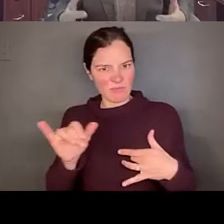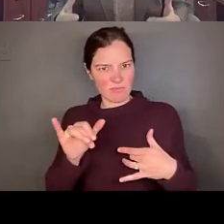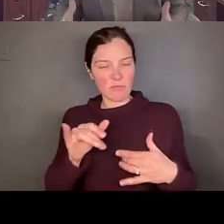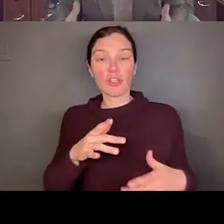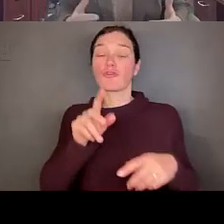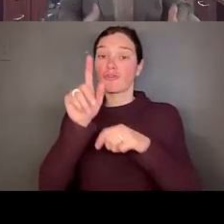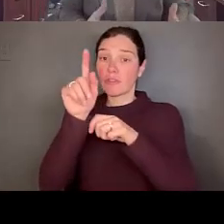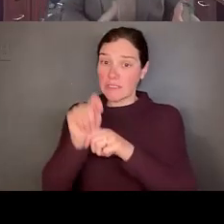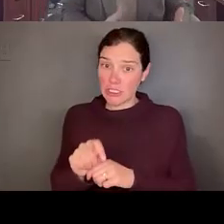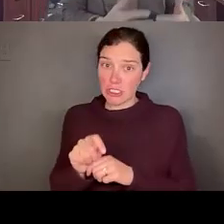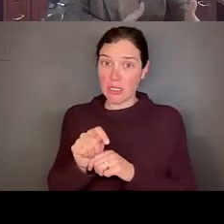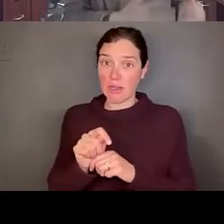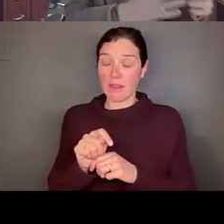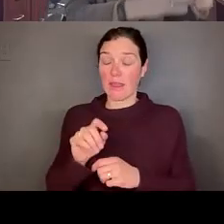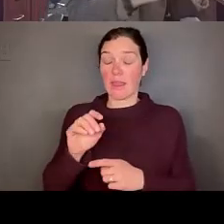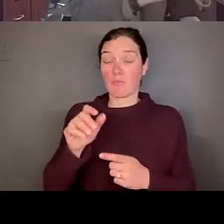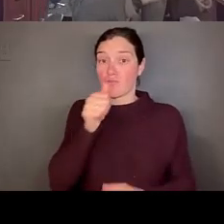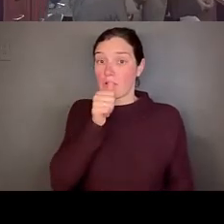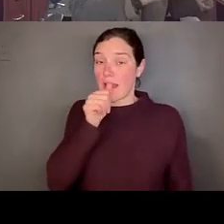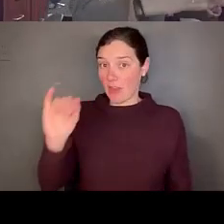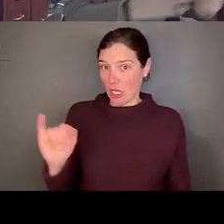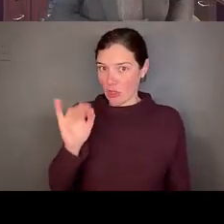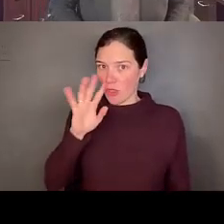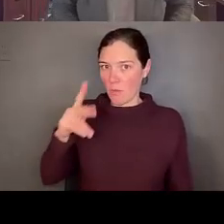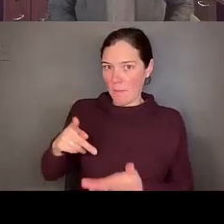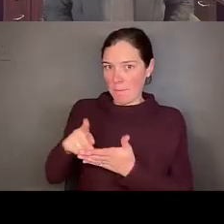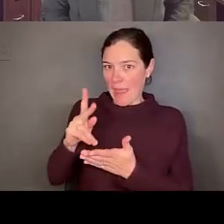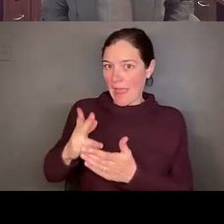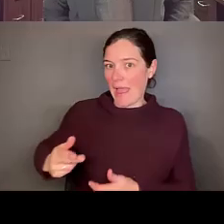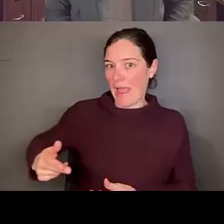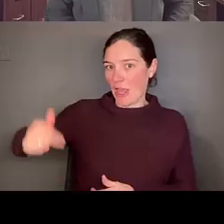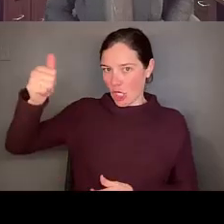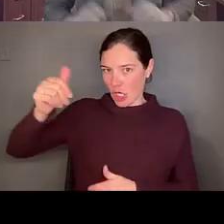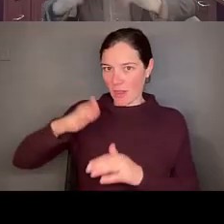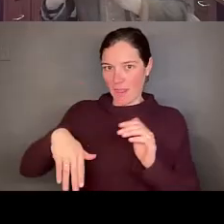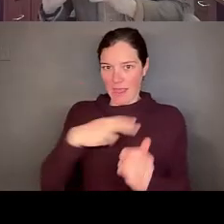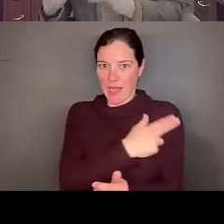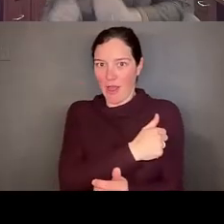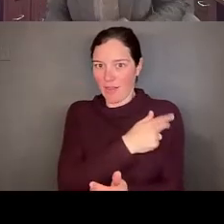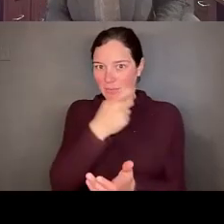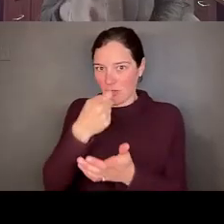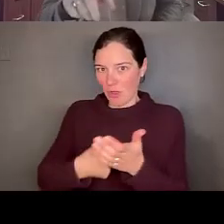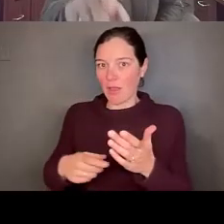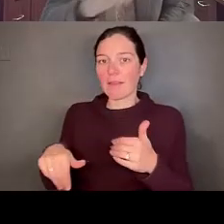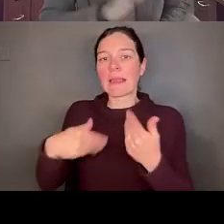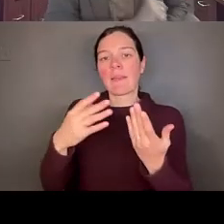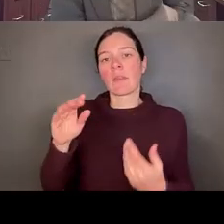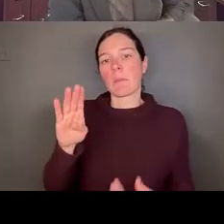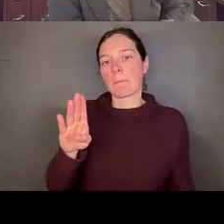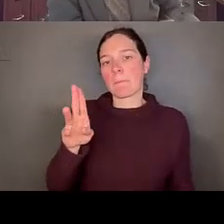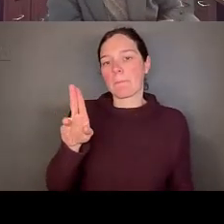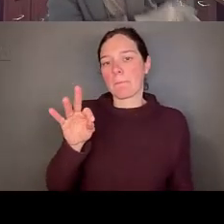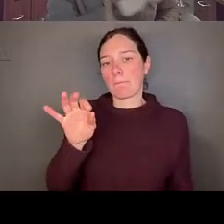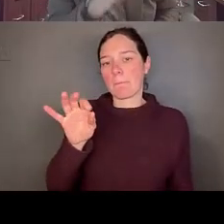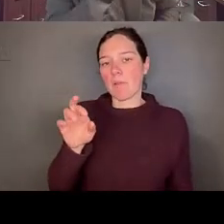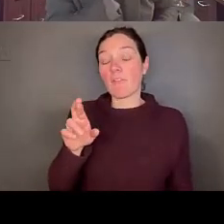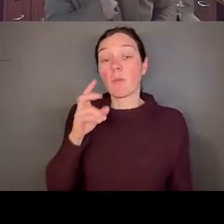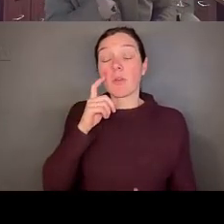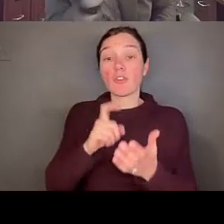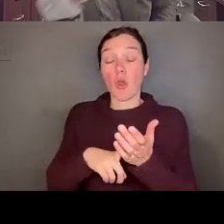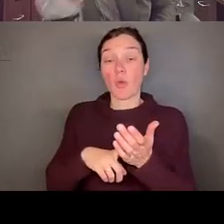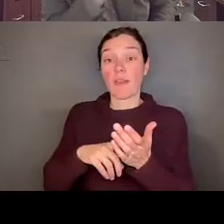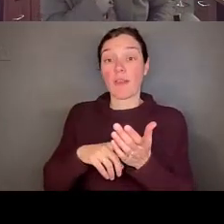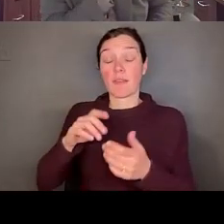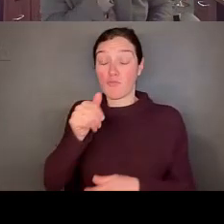Traditionally, the commercial side, private insurance, pays higher than hospital costs. It gives them the buffer. But look at when that commercial side goes